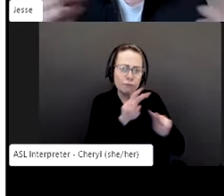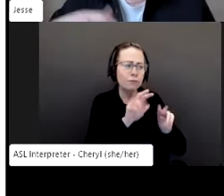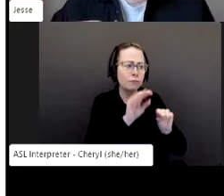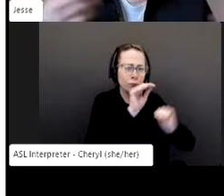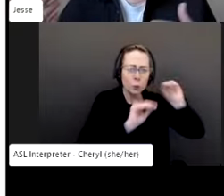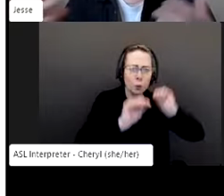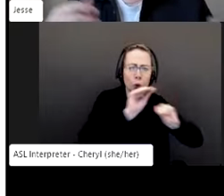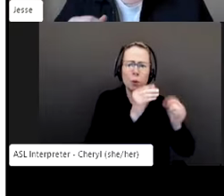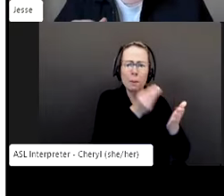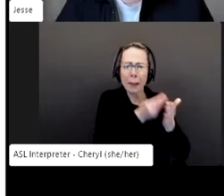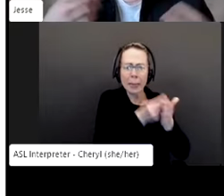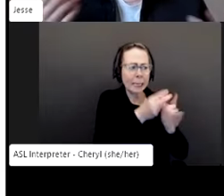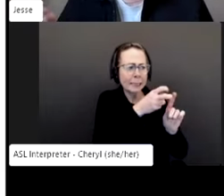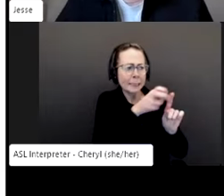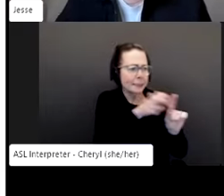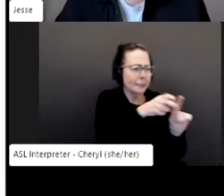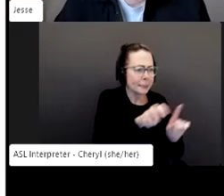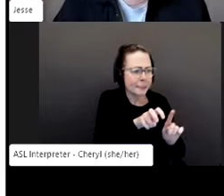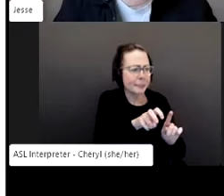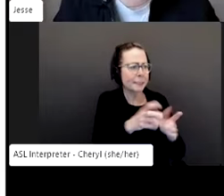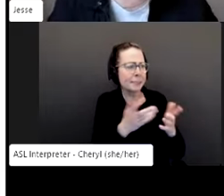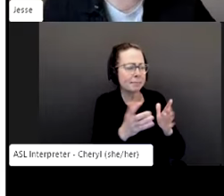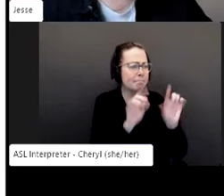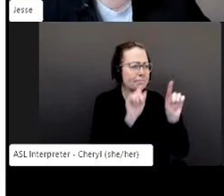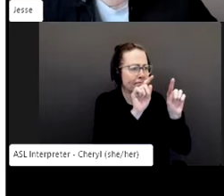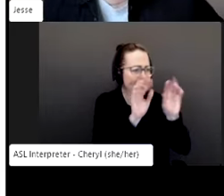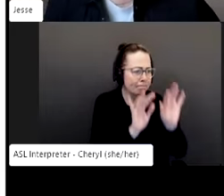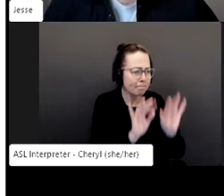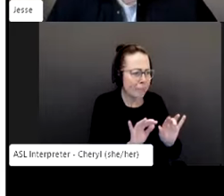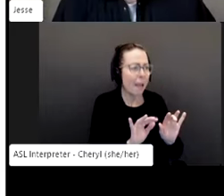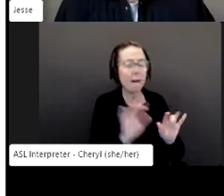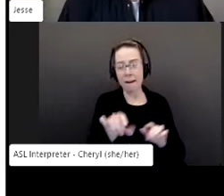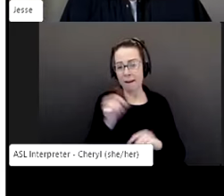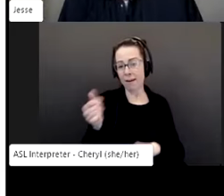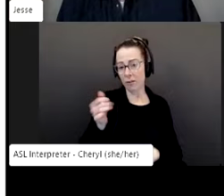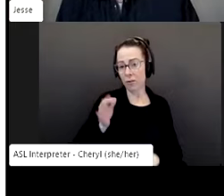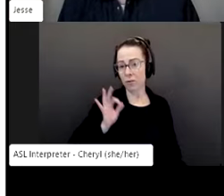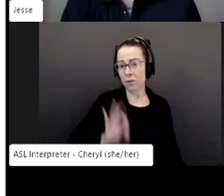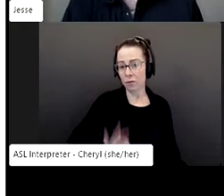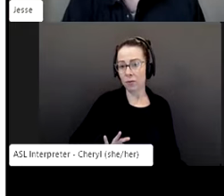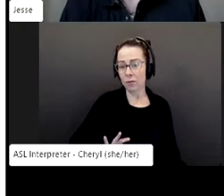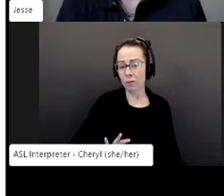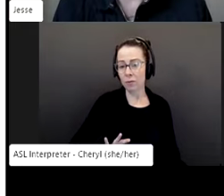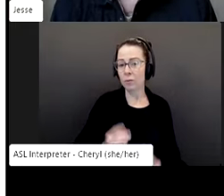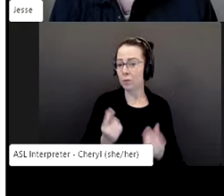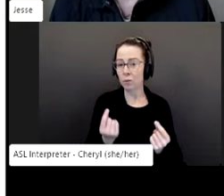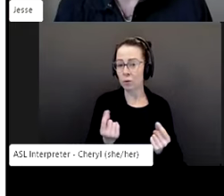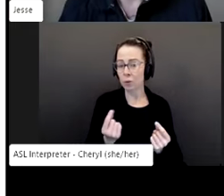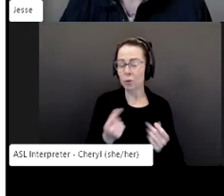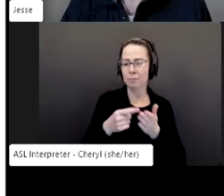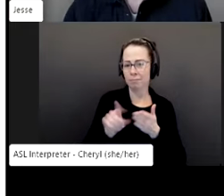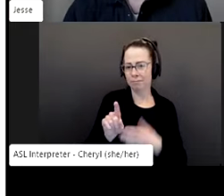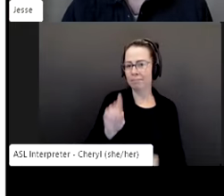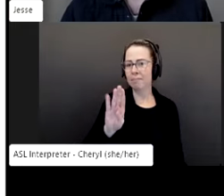moving money from one account to the other, checking on the status, one of the first things that people begin realizing they can do online